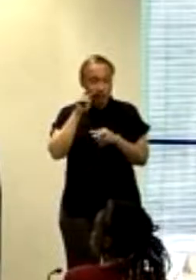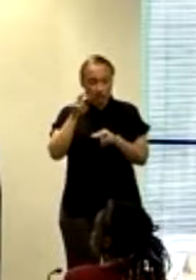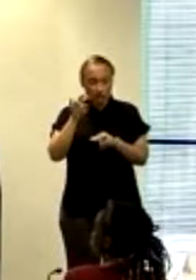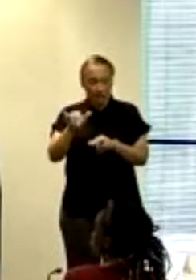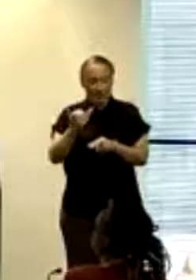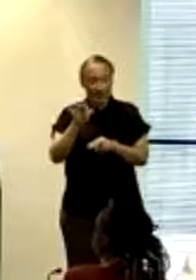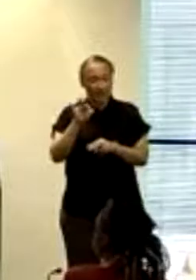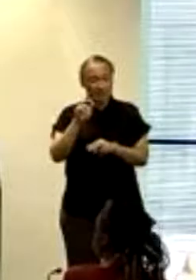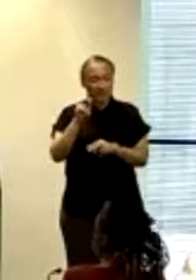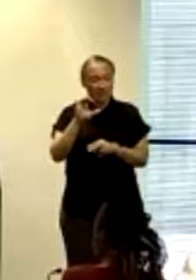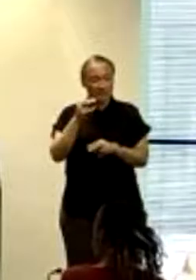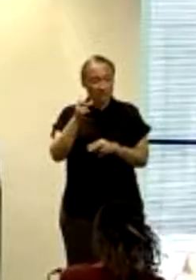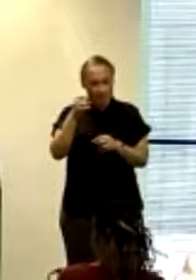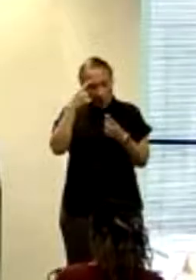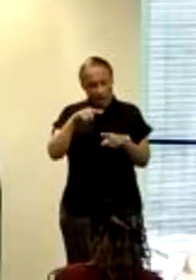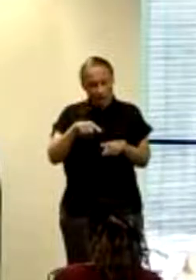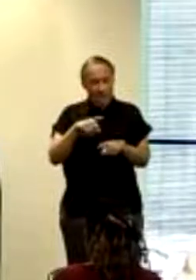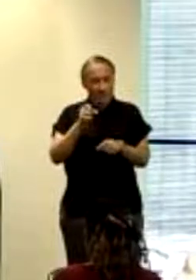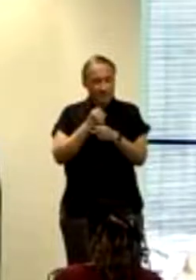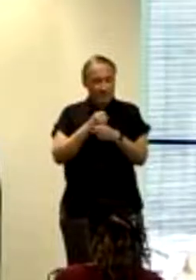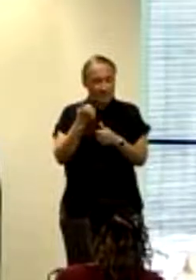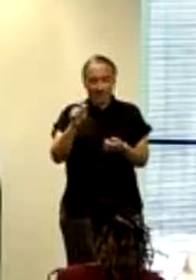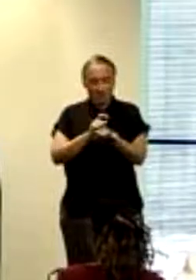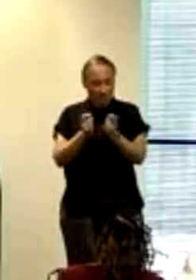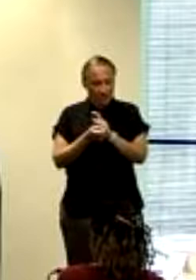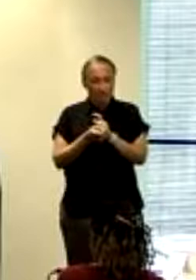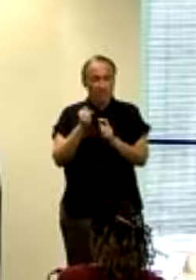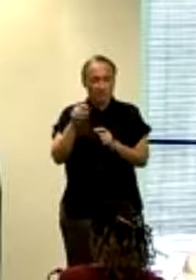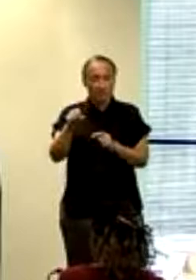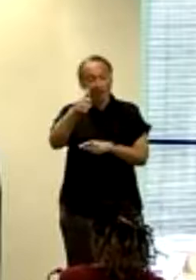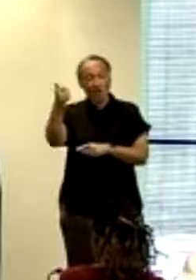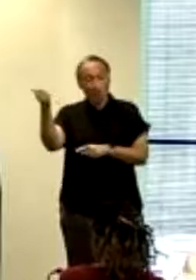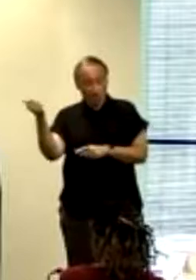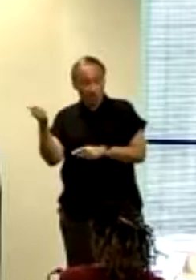at that franchise agreement and make changes to that so that